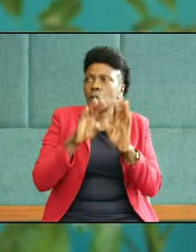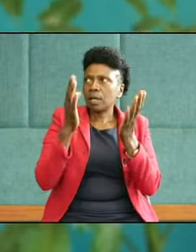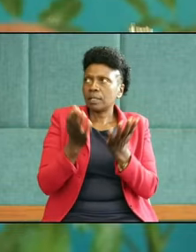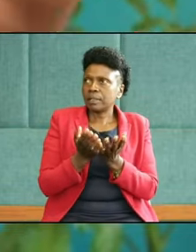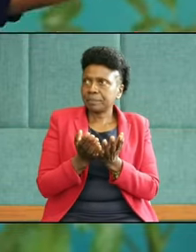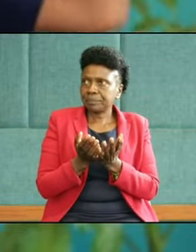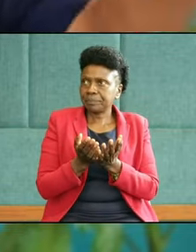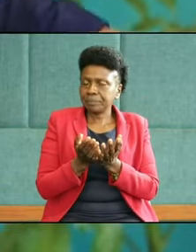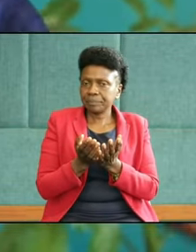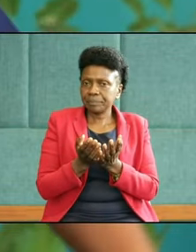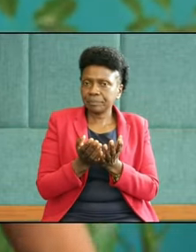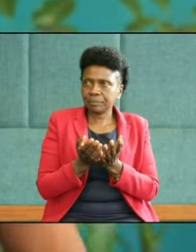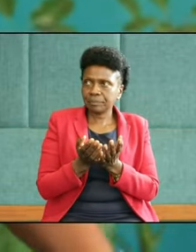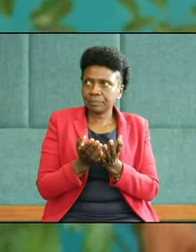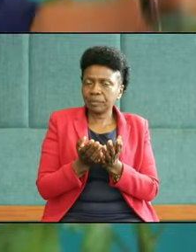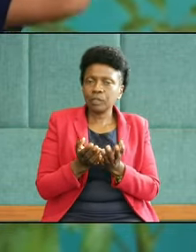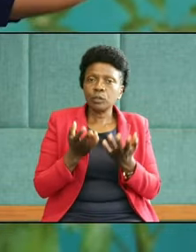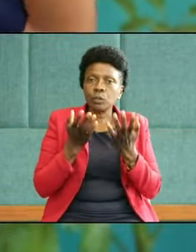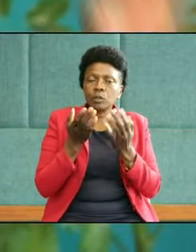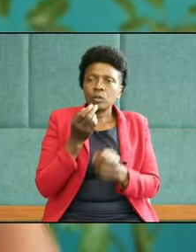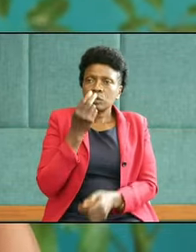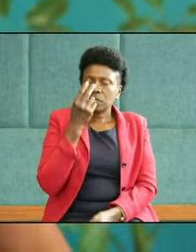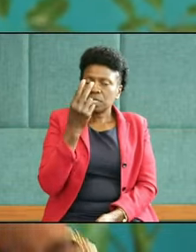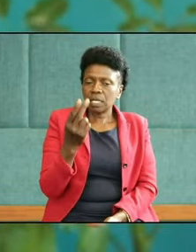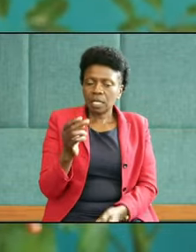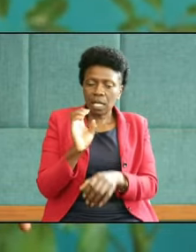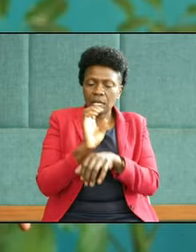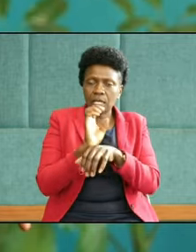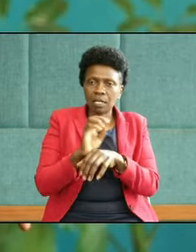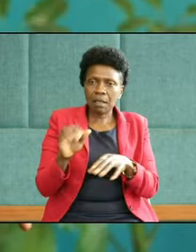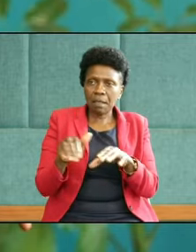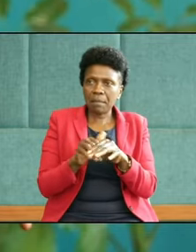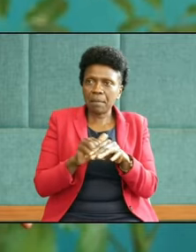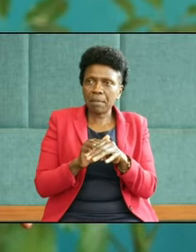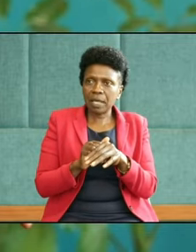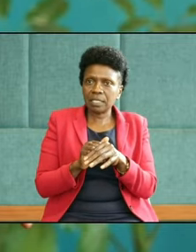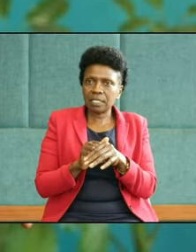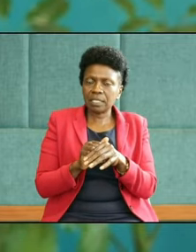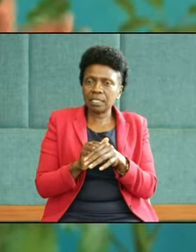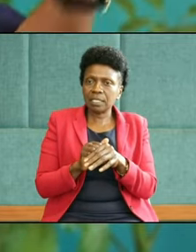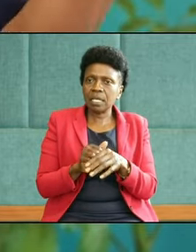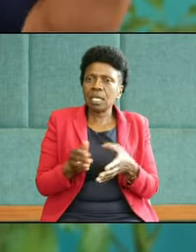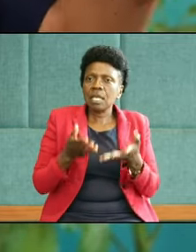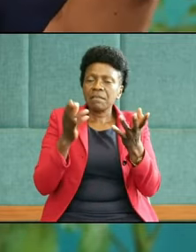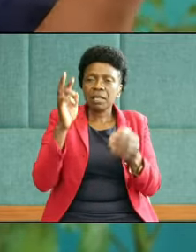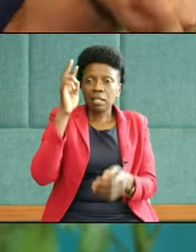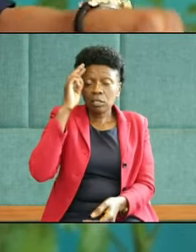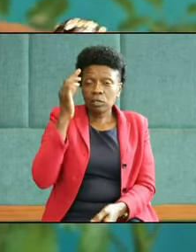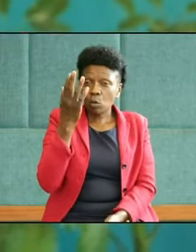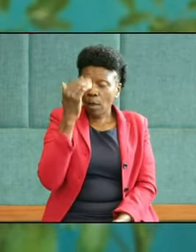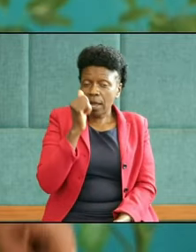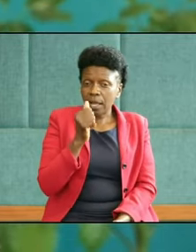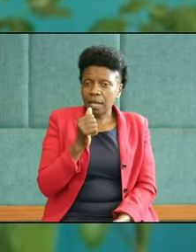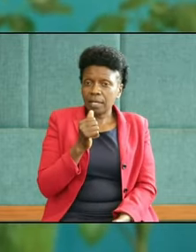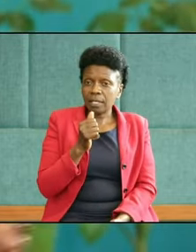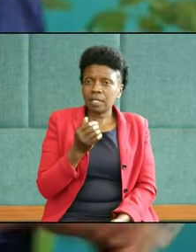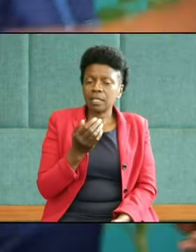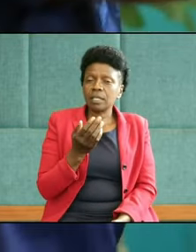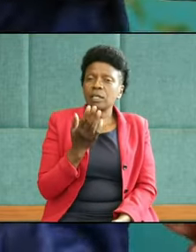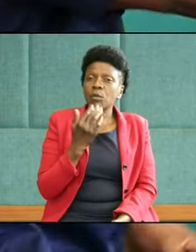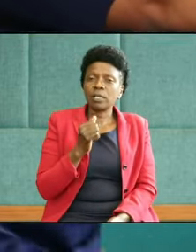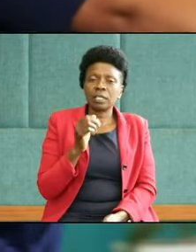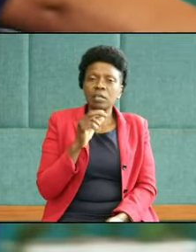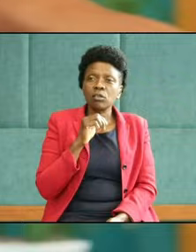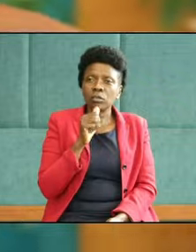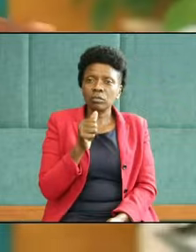church members giving reasons and the other why they cannot be part. Ladies and gentlemen, the reason why this week we don't